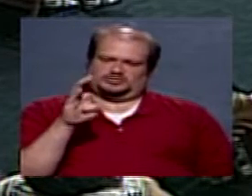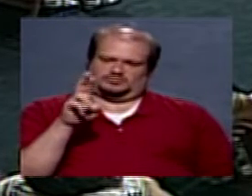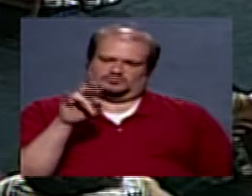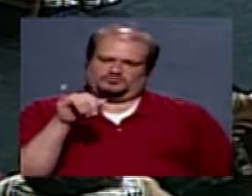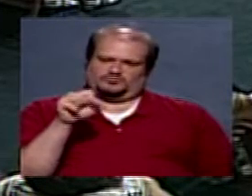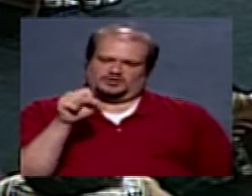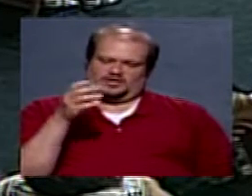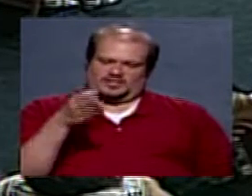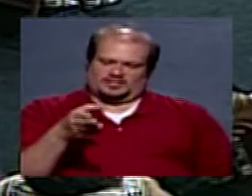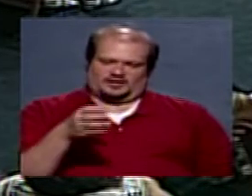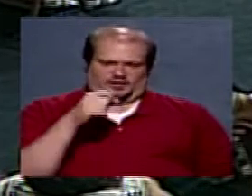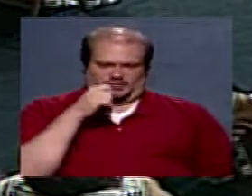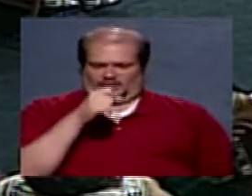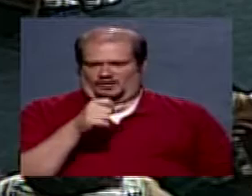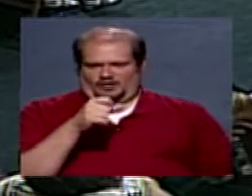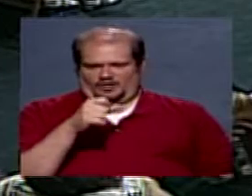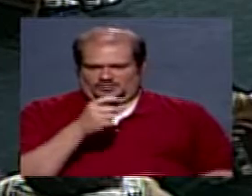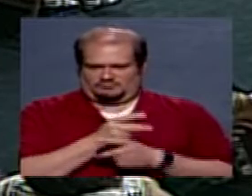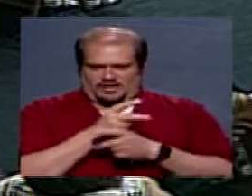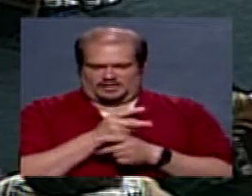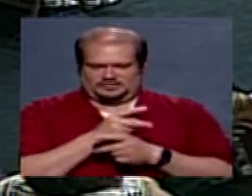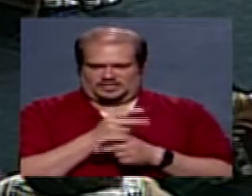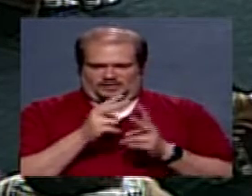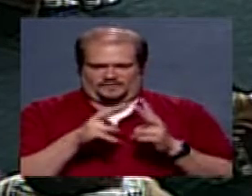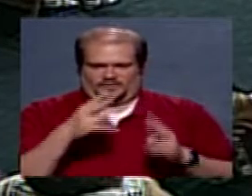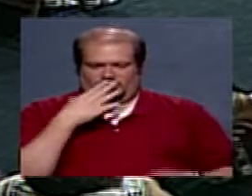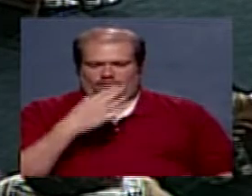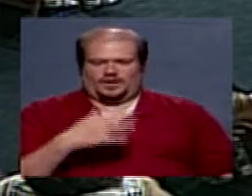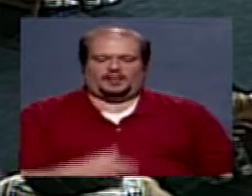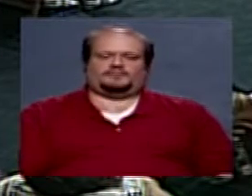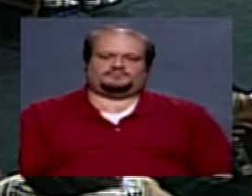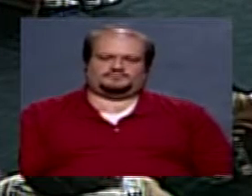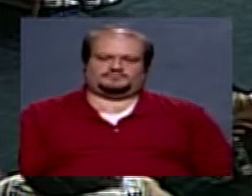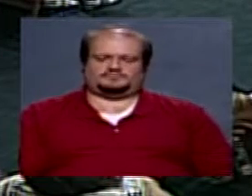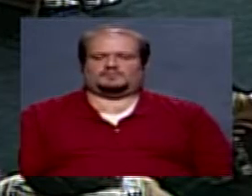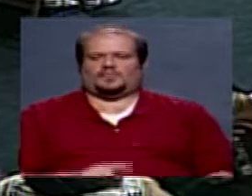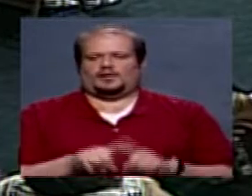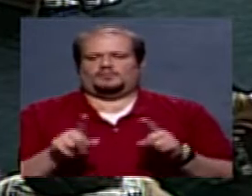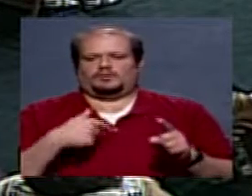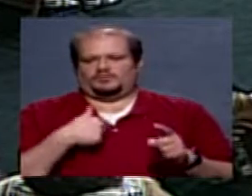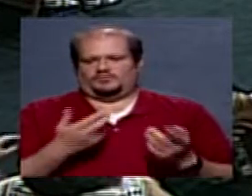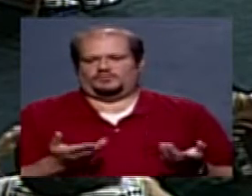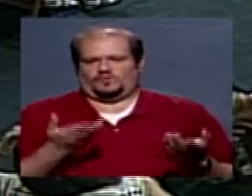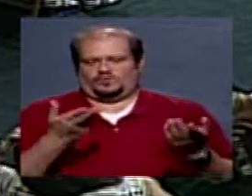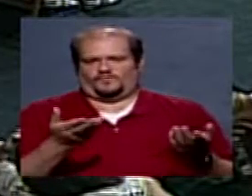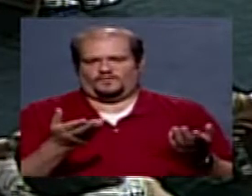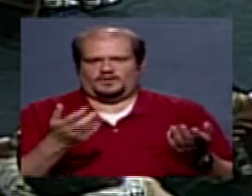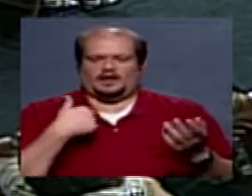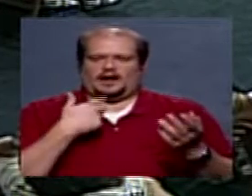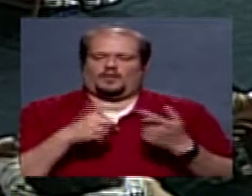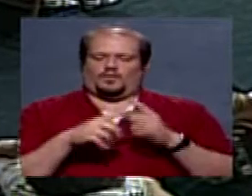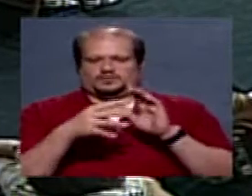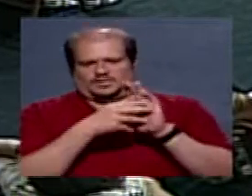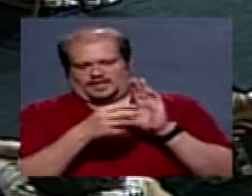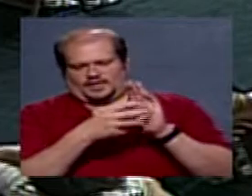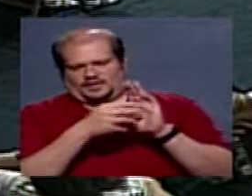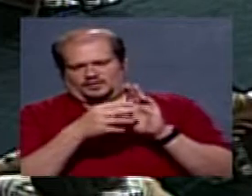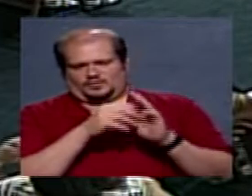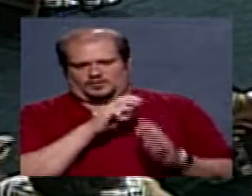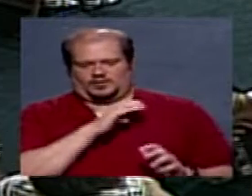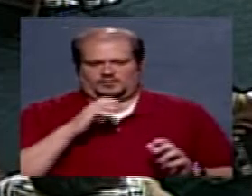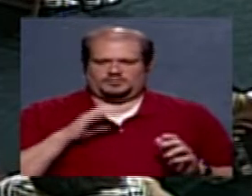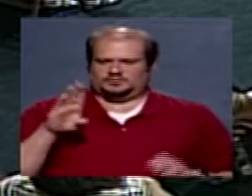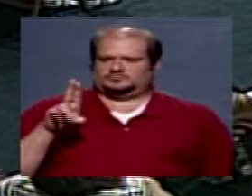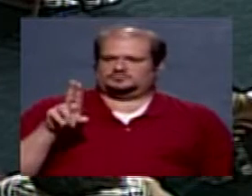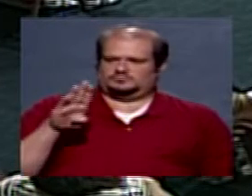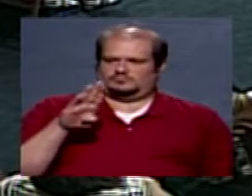because it's not been maintained very well. Yeah, before I make my motion, I do want to echo Commissioner